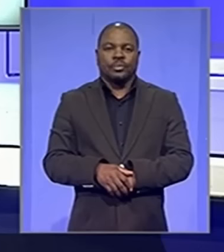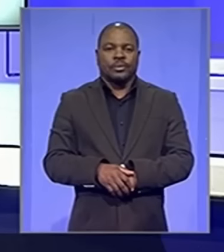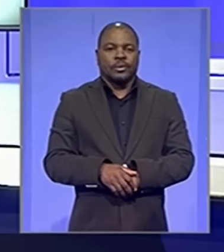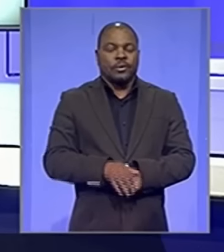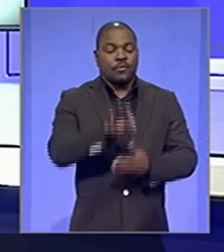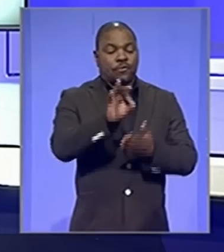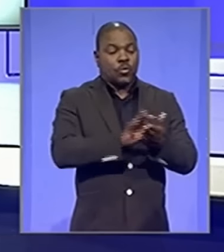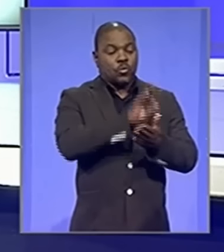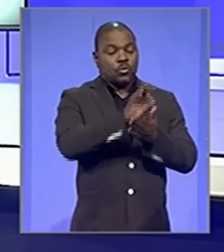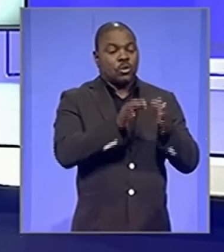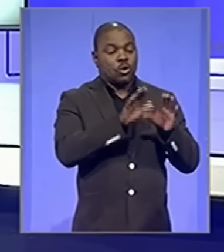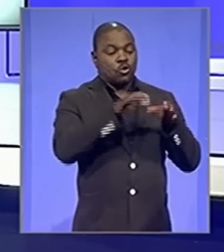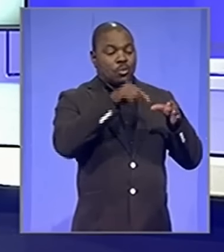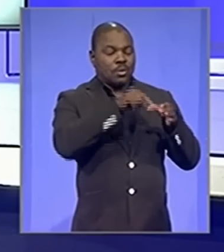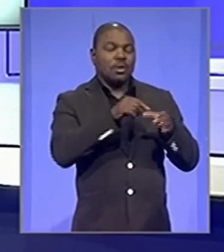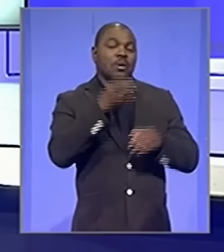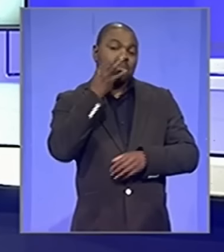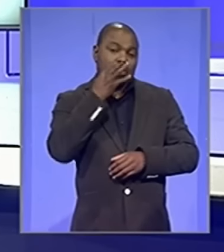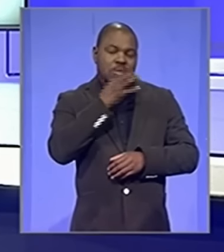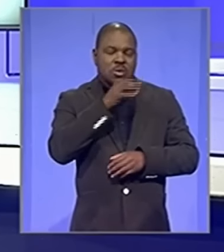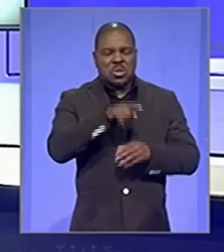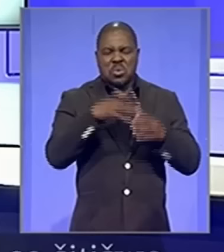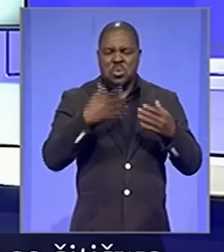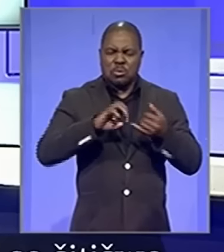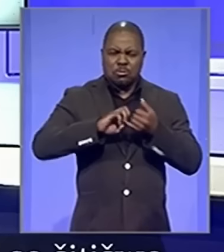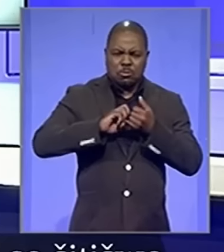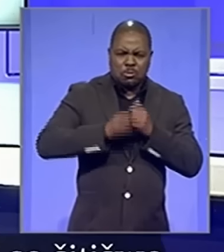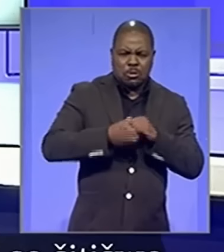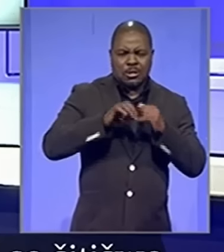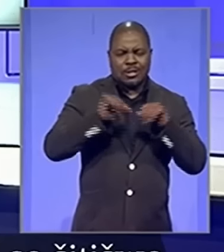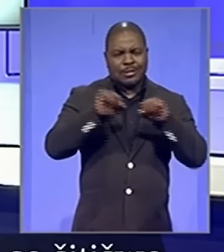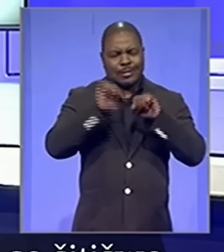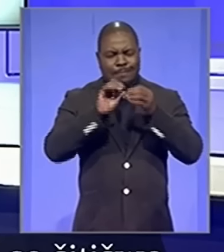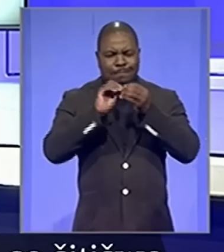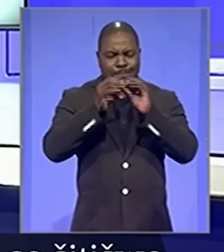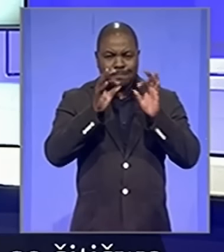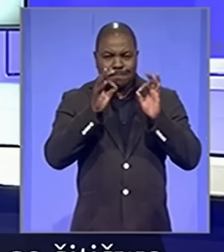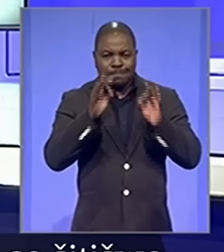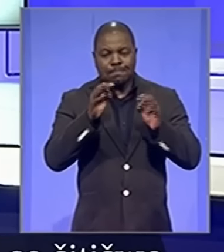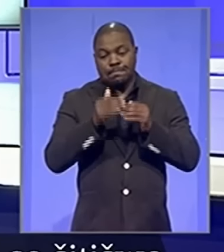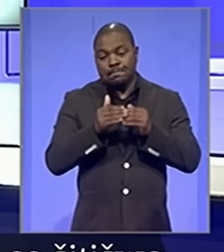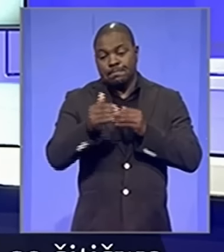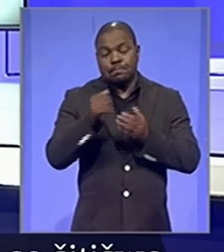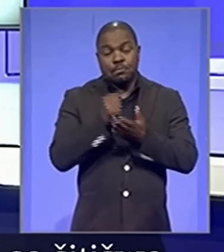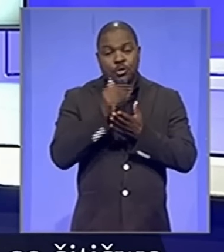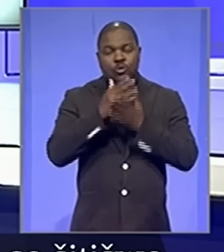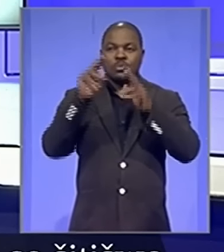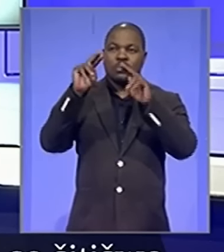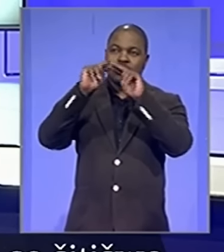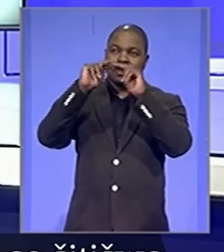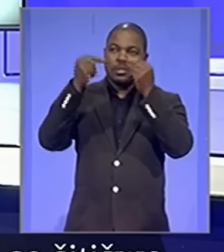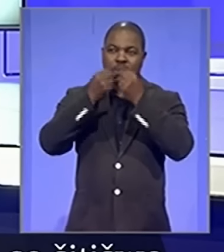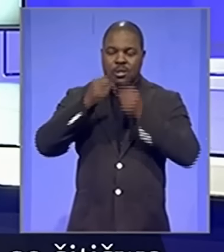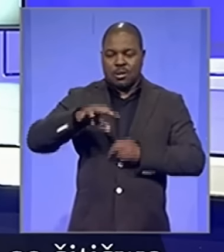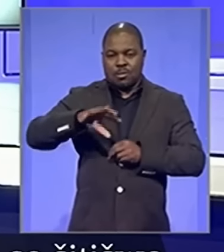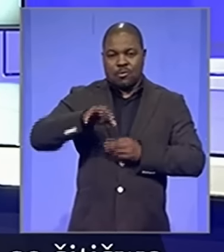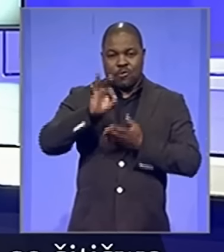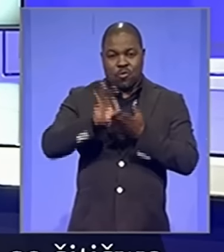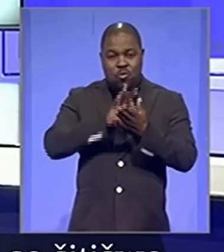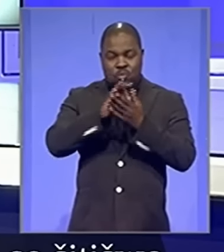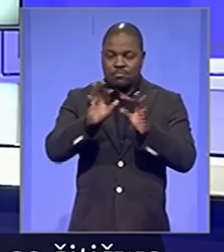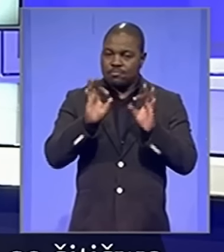ya dikgetho ere e tsere magato a magolo a go tisetsa gore dikgetho tsa bosetšhaba le province ga di